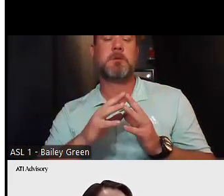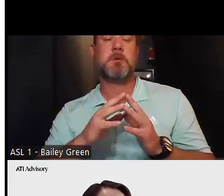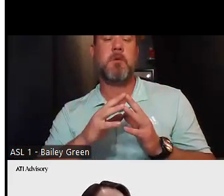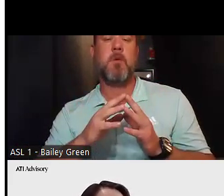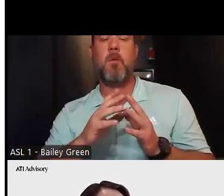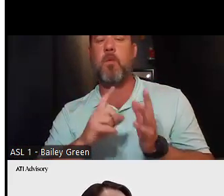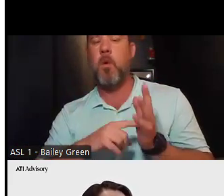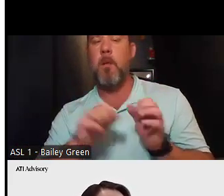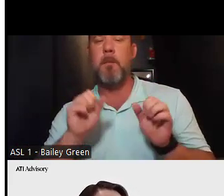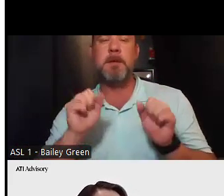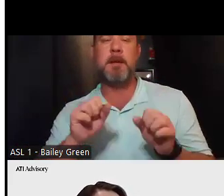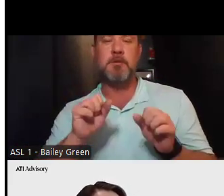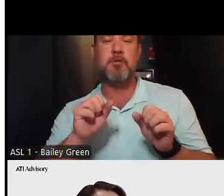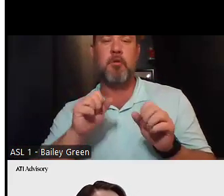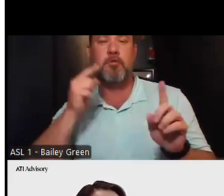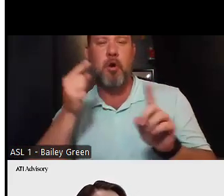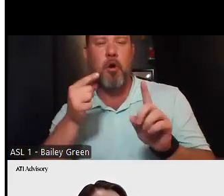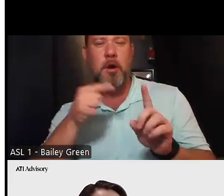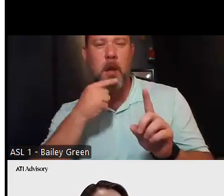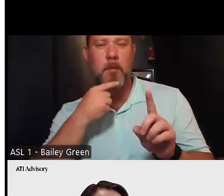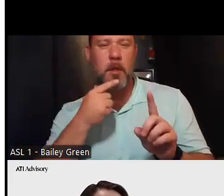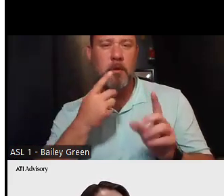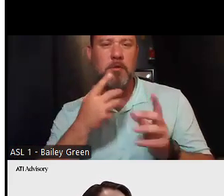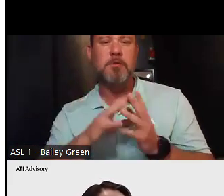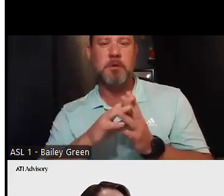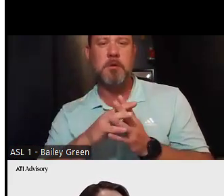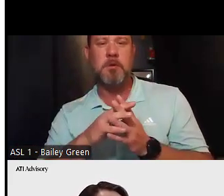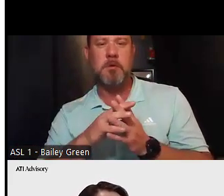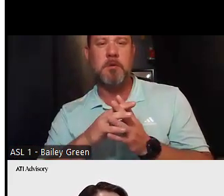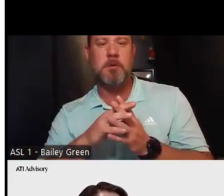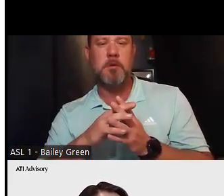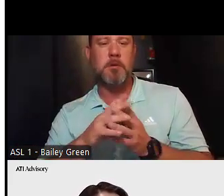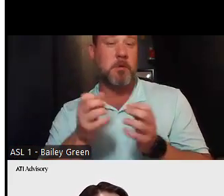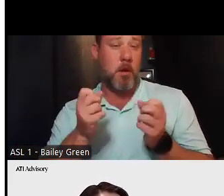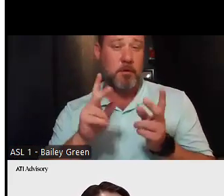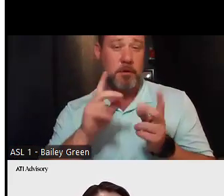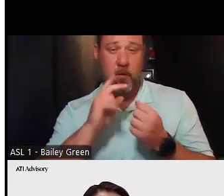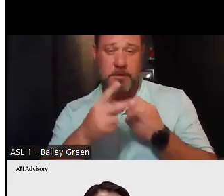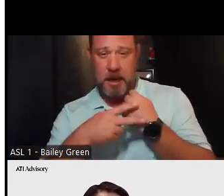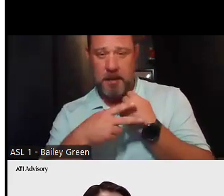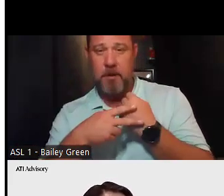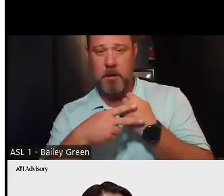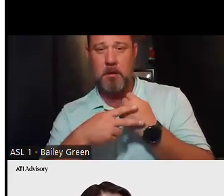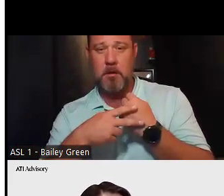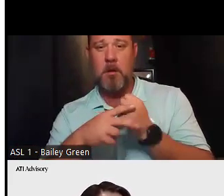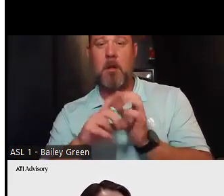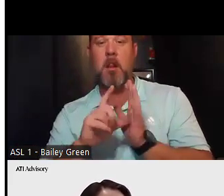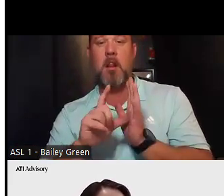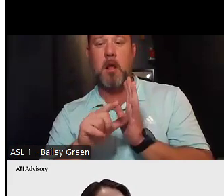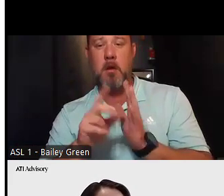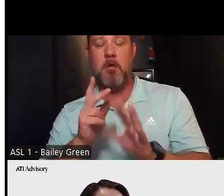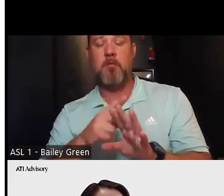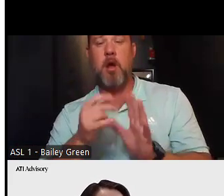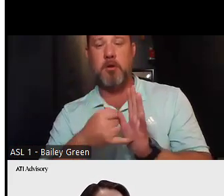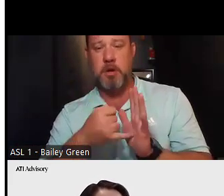what would a potential target population here look like? And is there an opportunity for savings? Later on in the project,